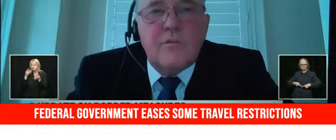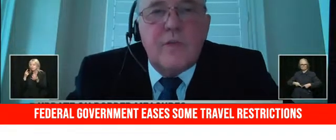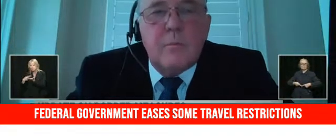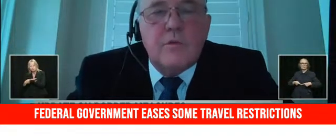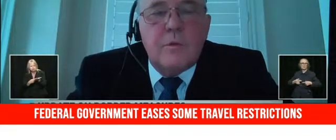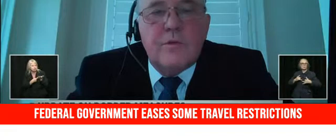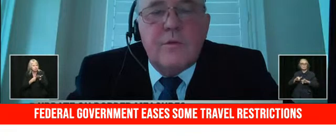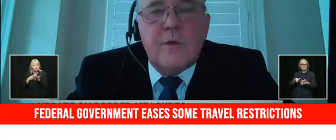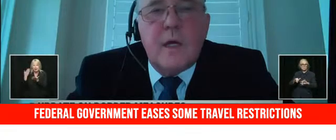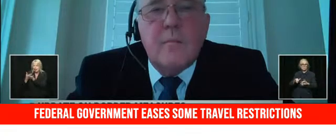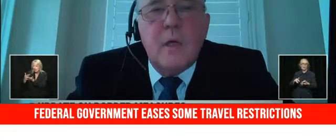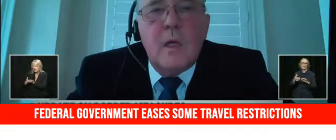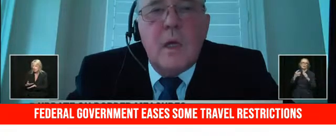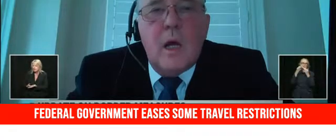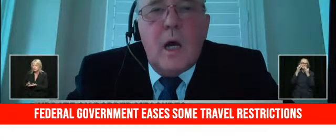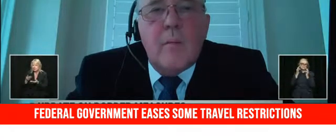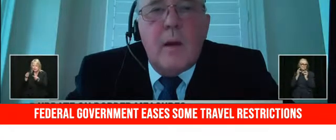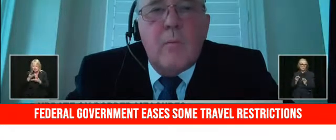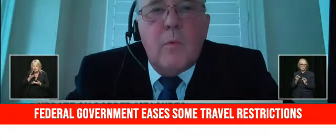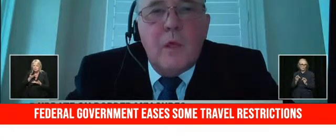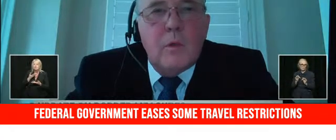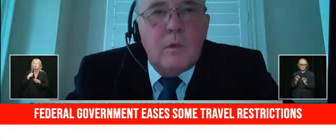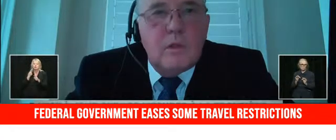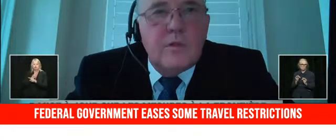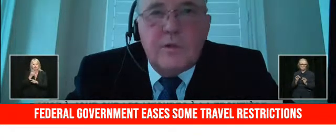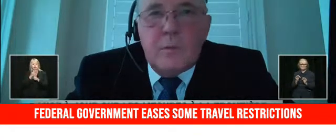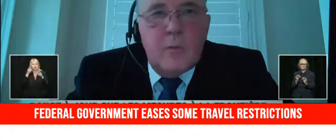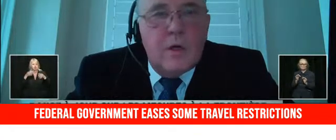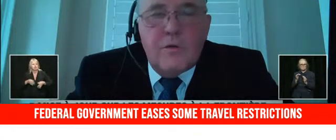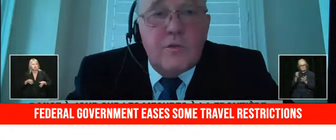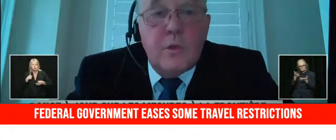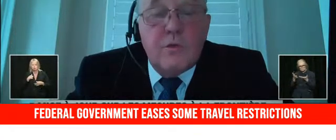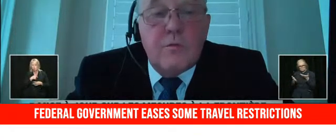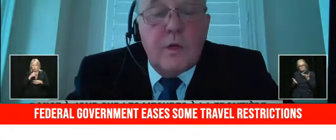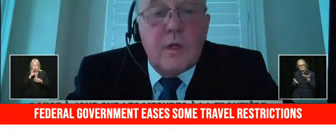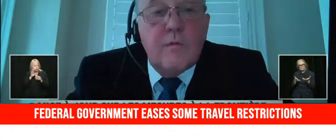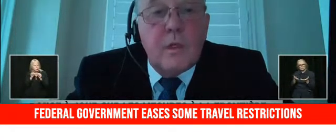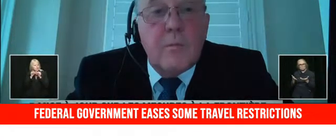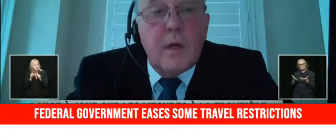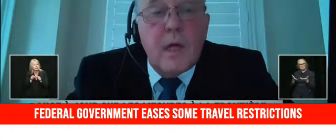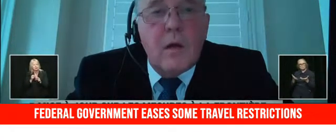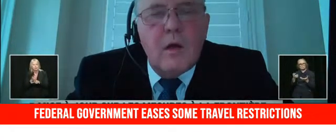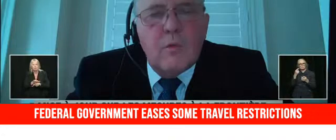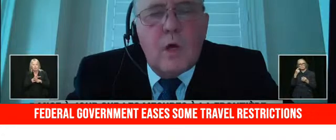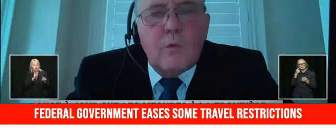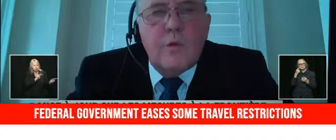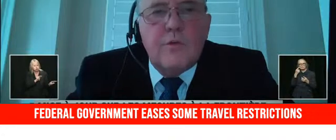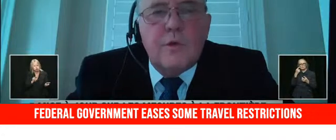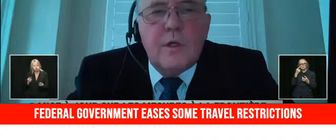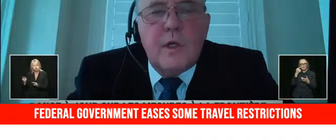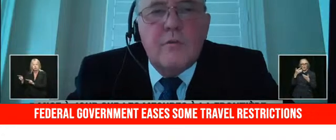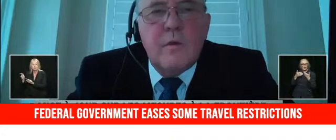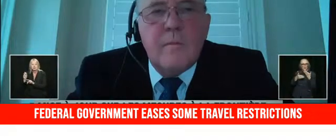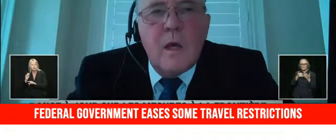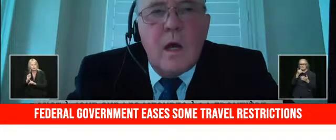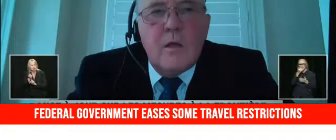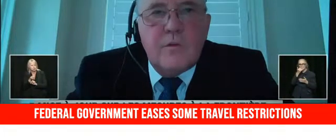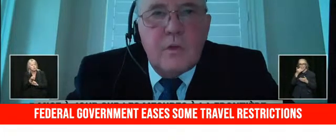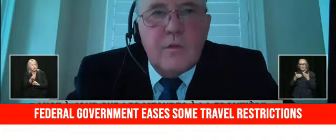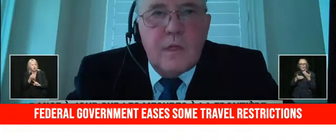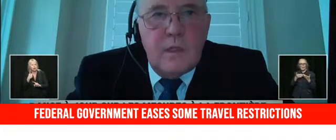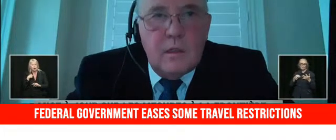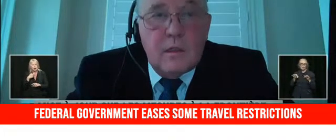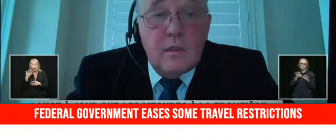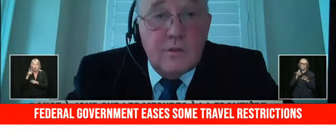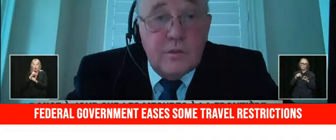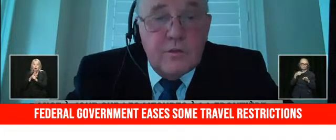evidence that it's available to us at the time. We will continue to monitor the situation very carefully, but I also want to reassure Canadians,